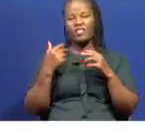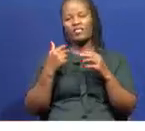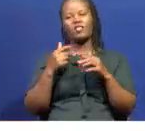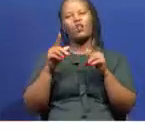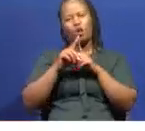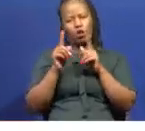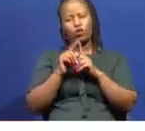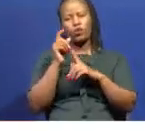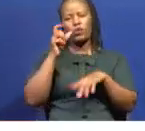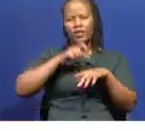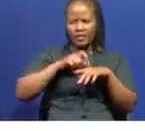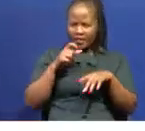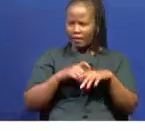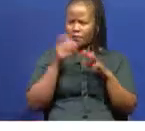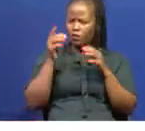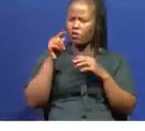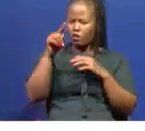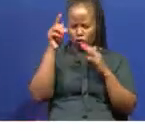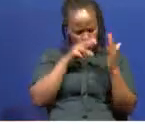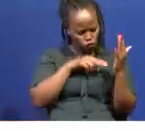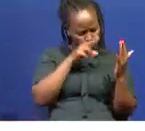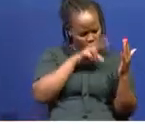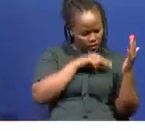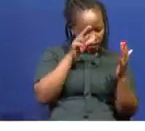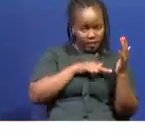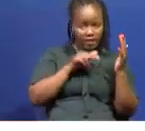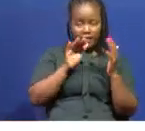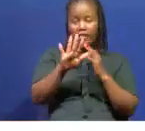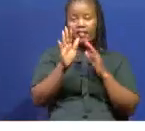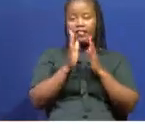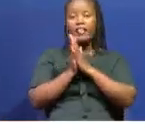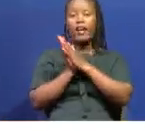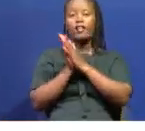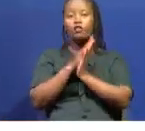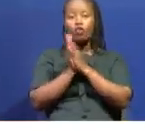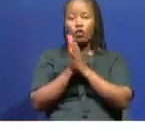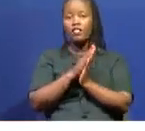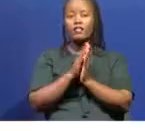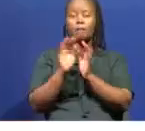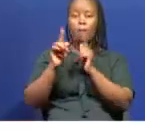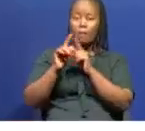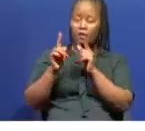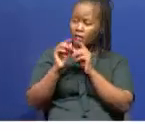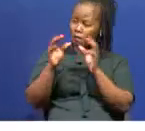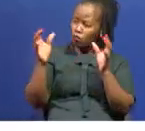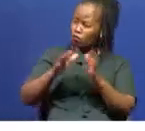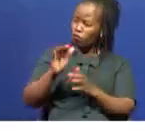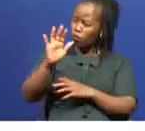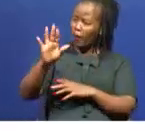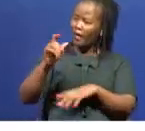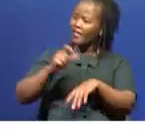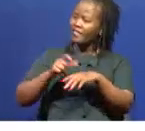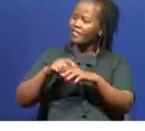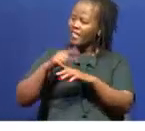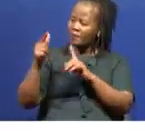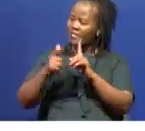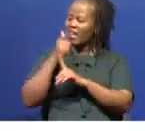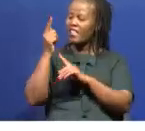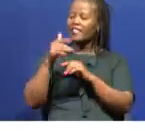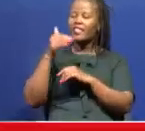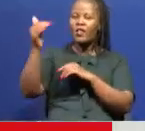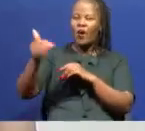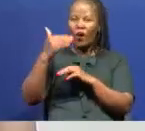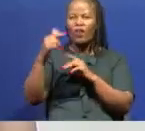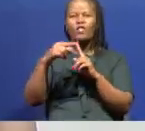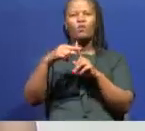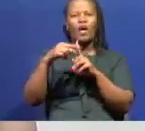And when you look back at their stories, you see that even them from the start, it was always not always good.